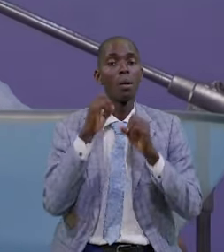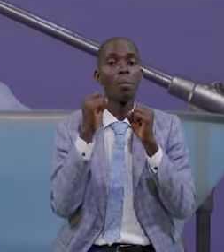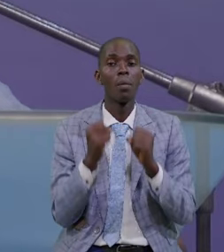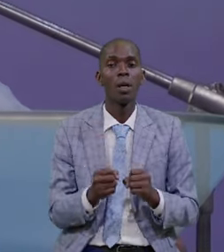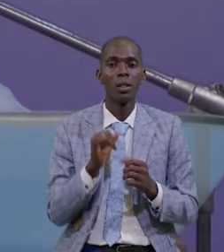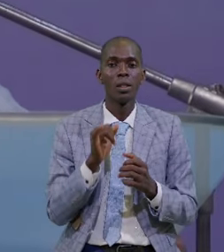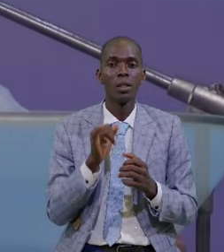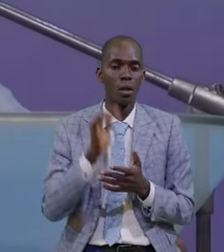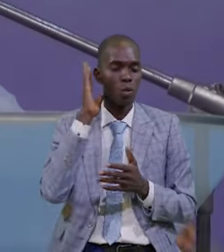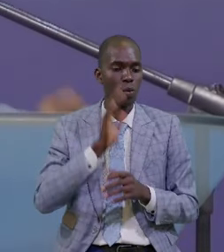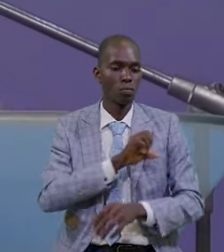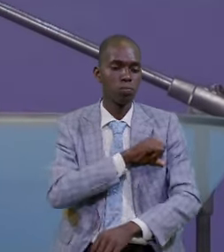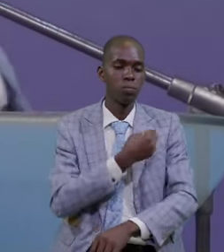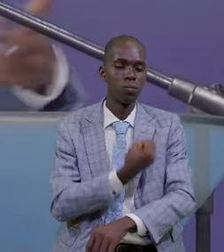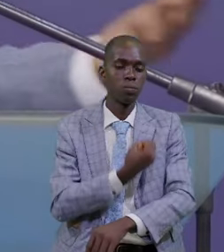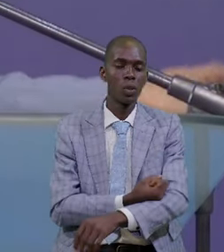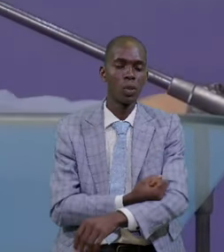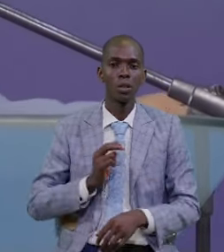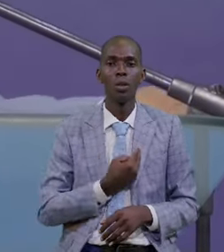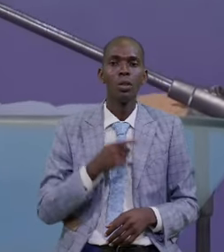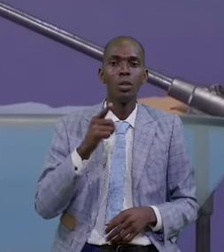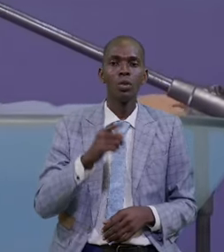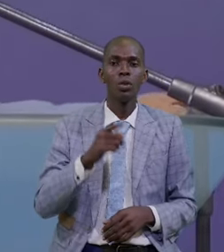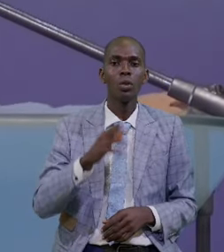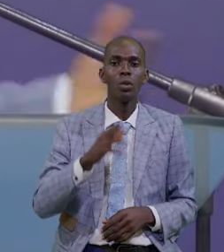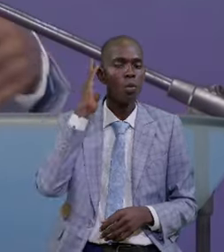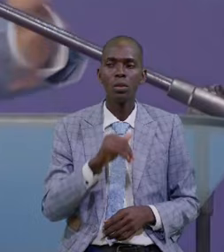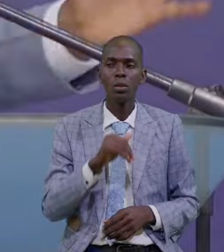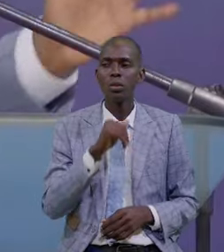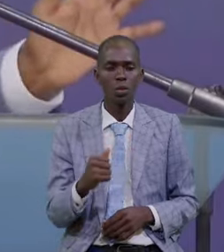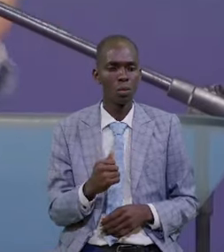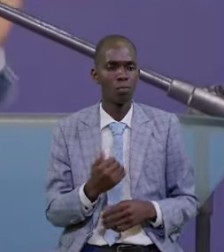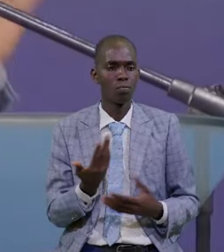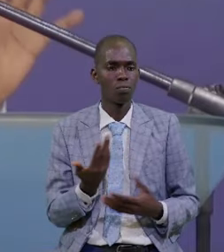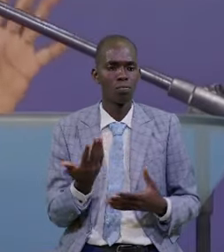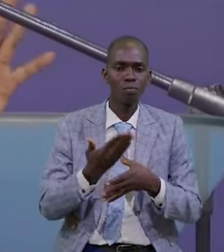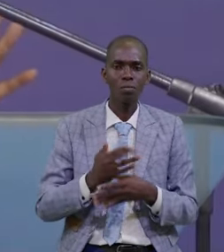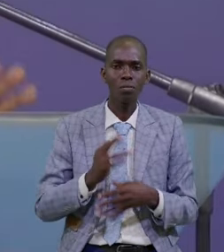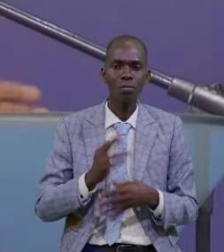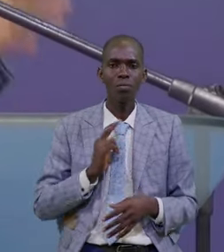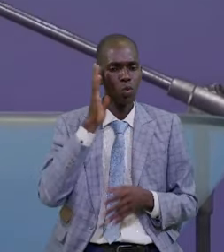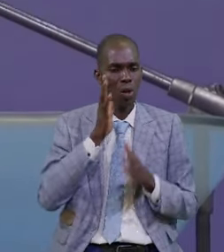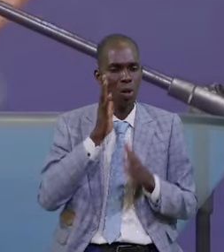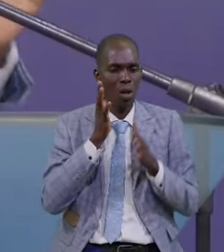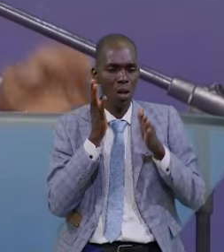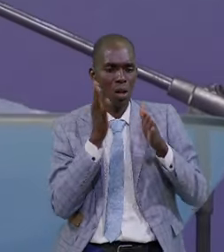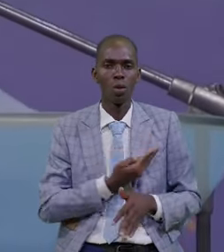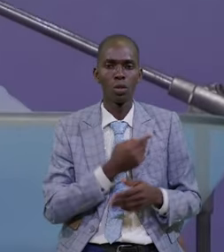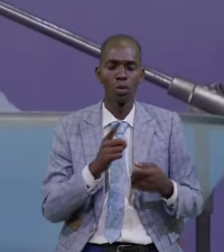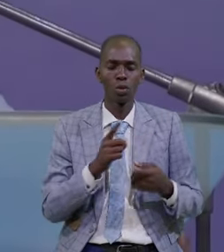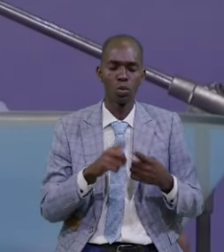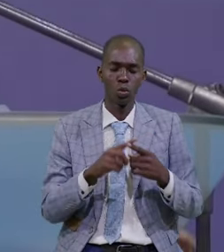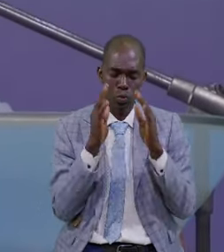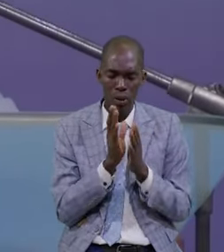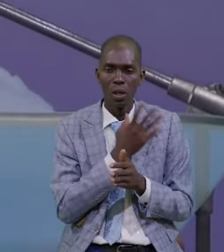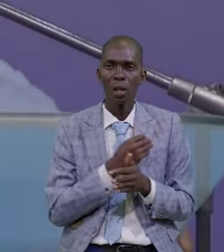will strengthen us, you will not distract us. You leave us to pray and to ask